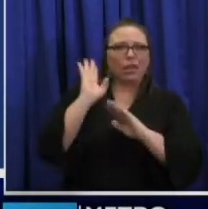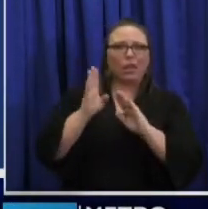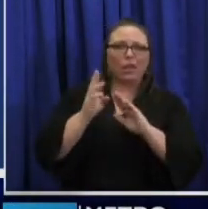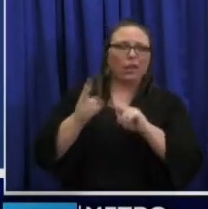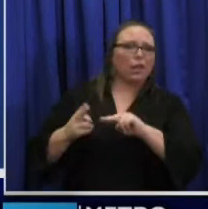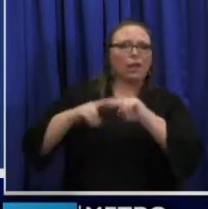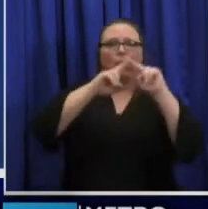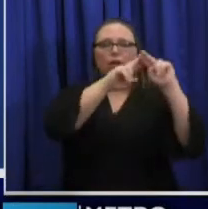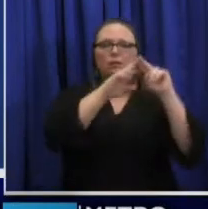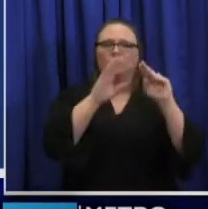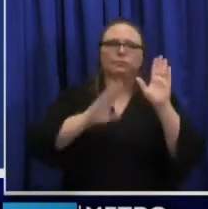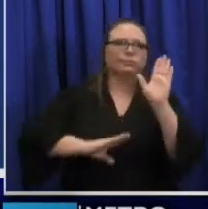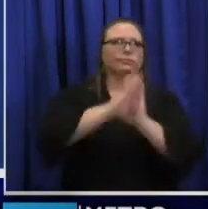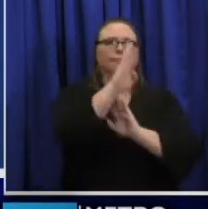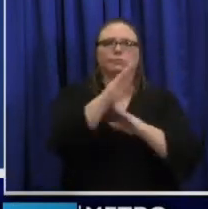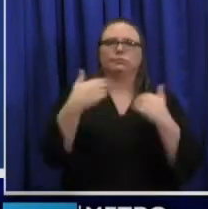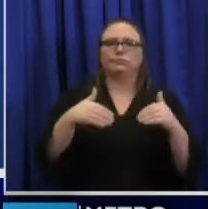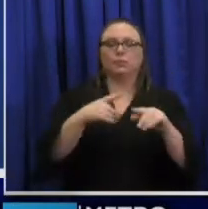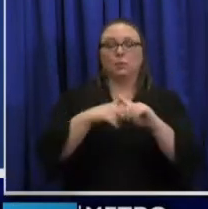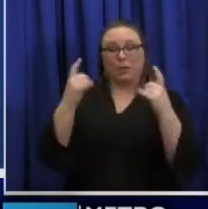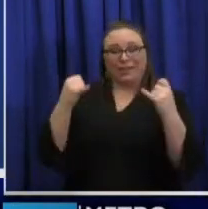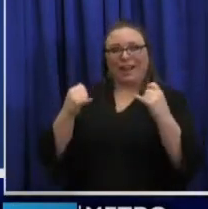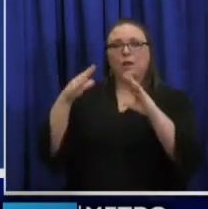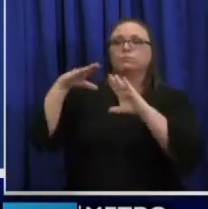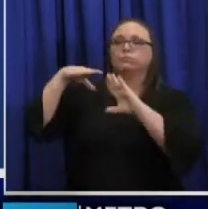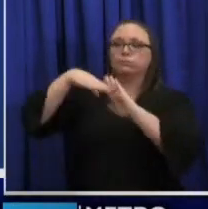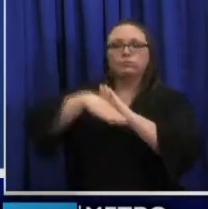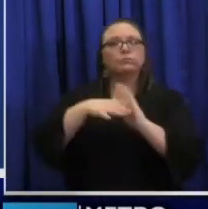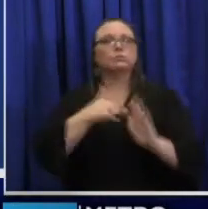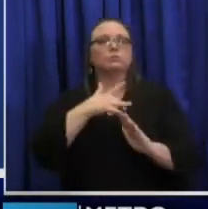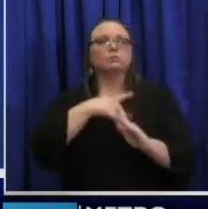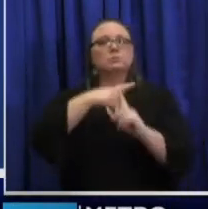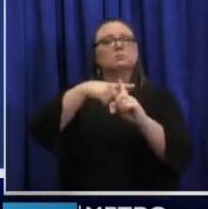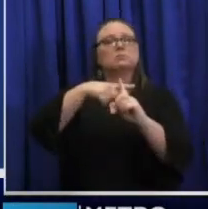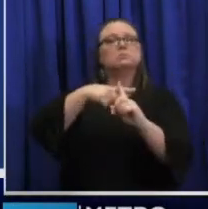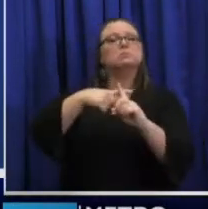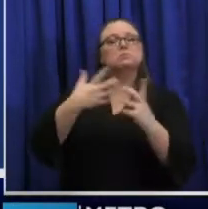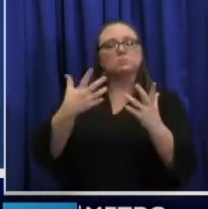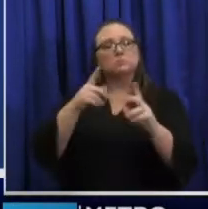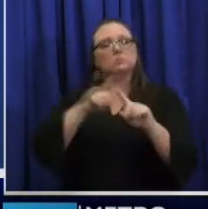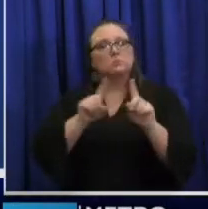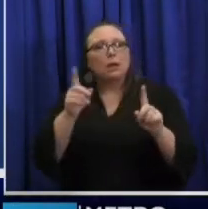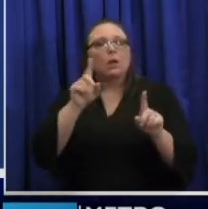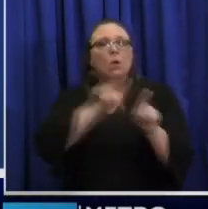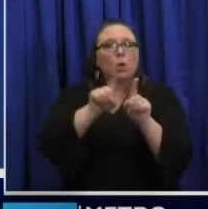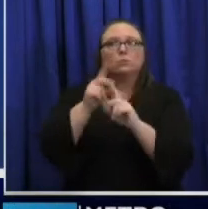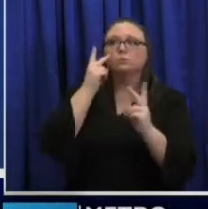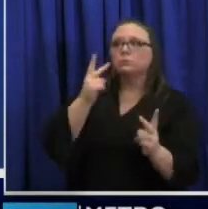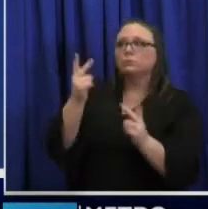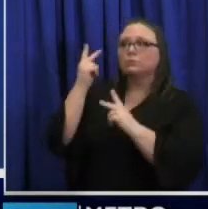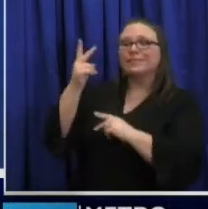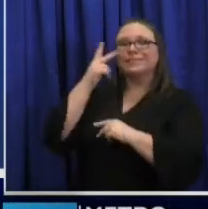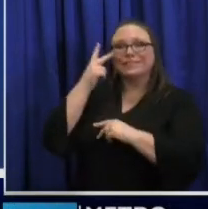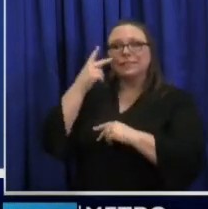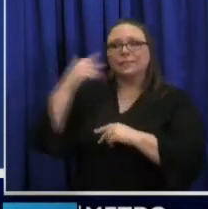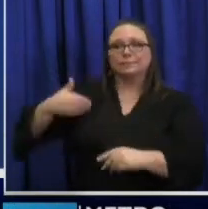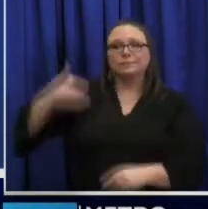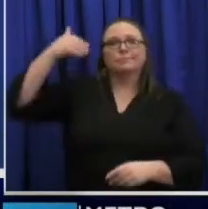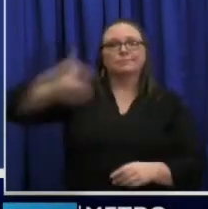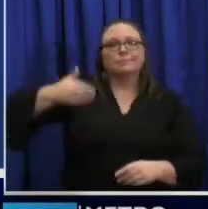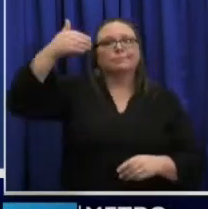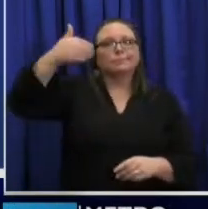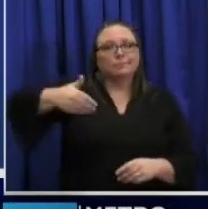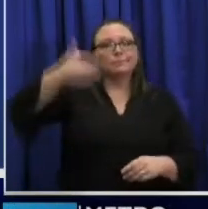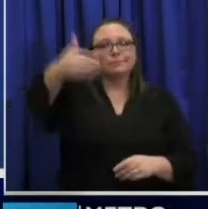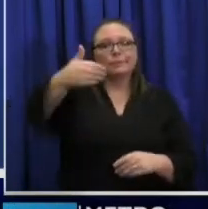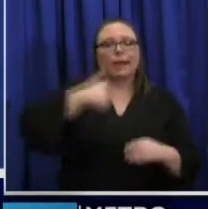In this optimistic moment, it's we should also have to look back and acknowledge the